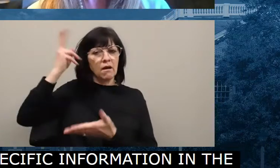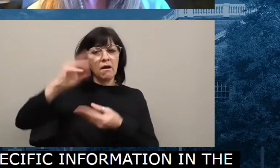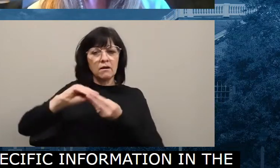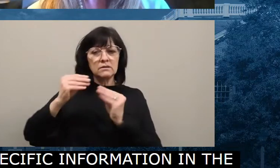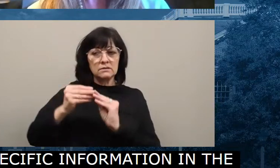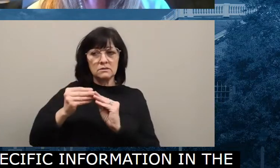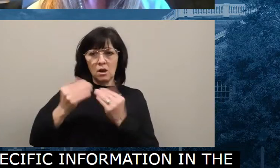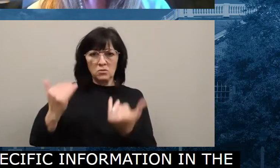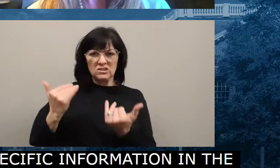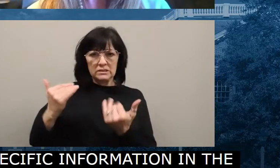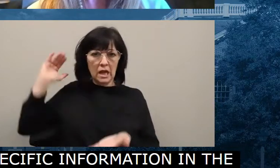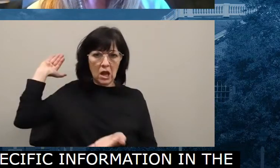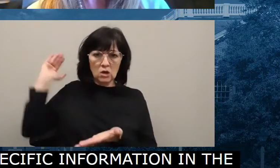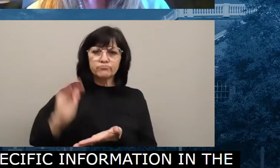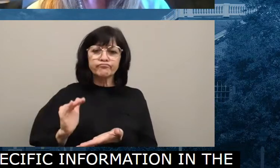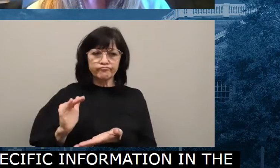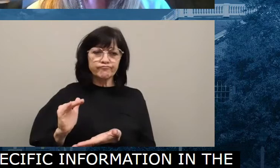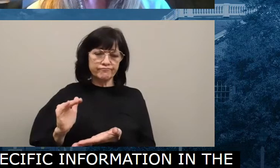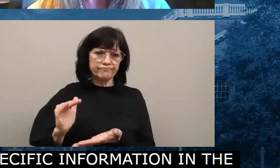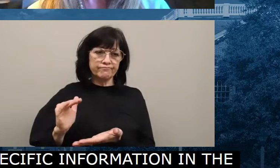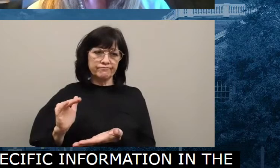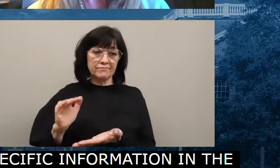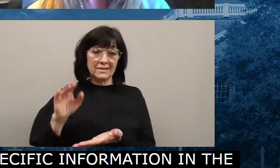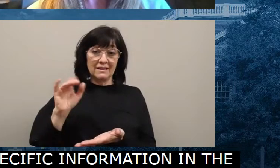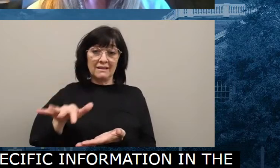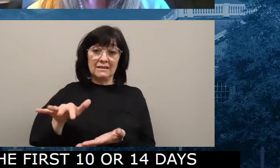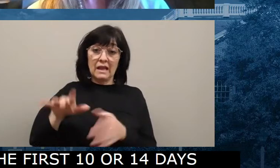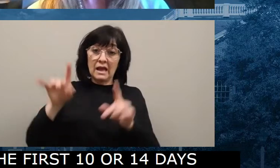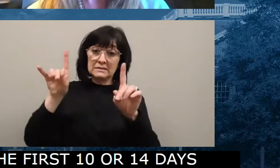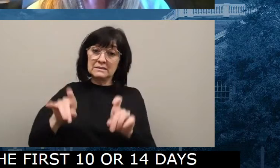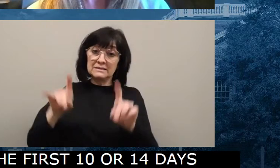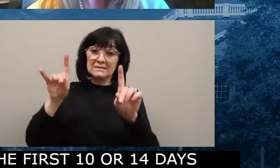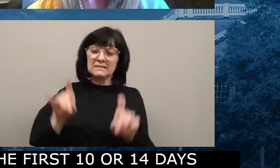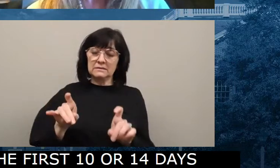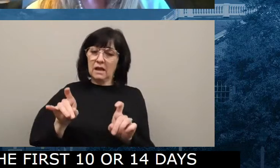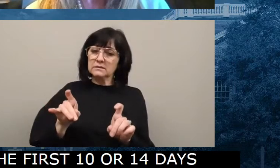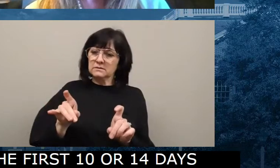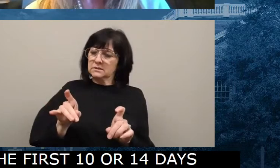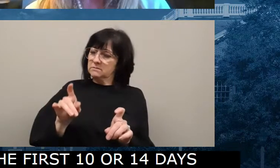both needed for mitigation, not just one dimensional.